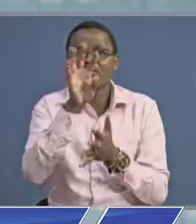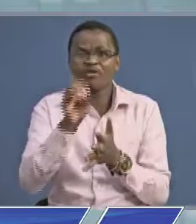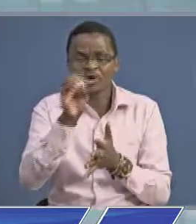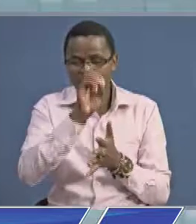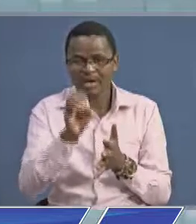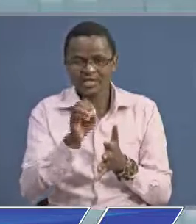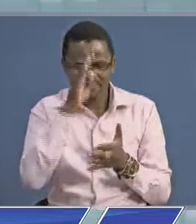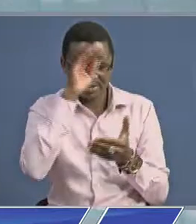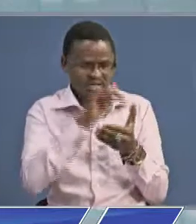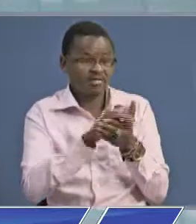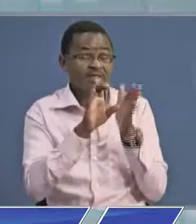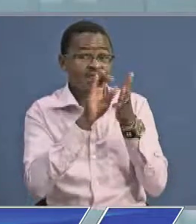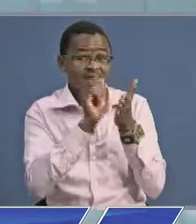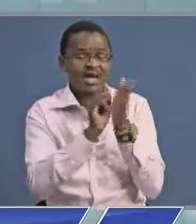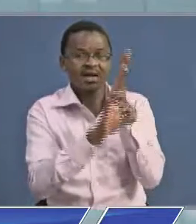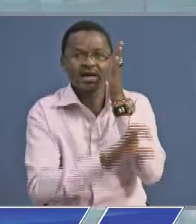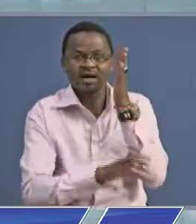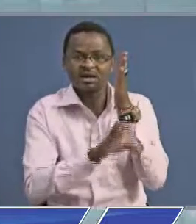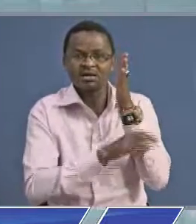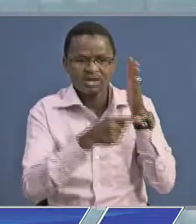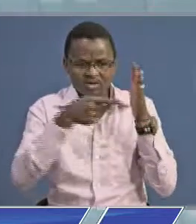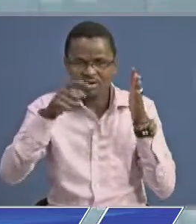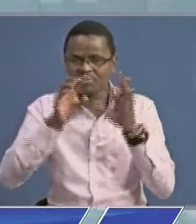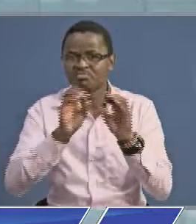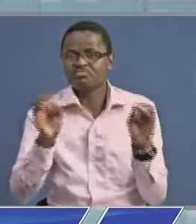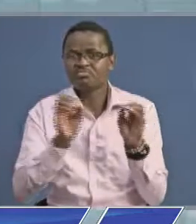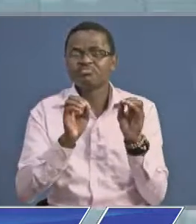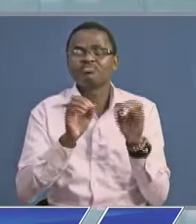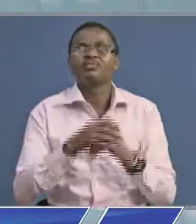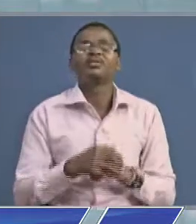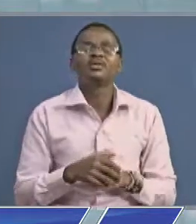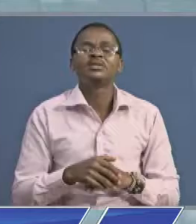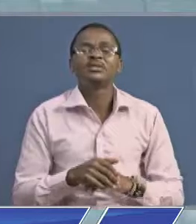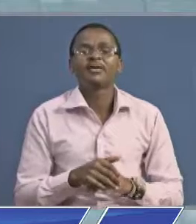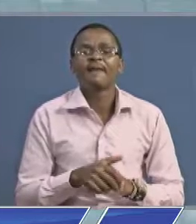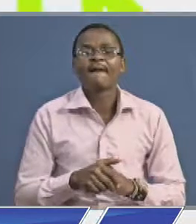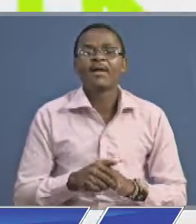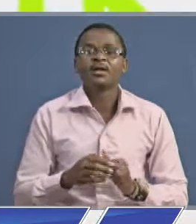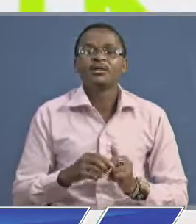of Kenyans believe that the country is not being run accordingly. Here's Kevin Ogome.